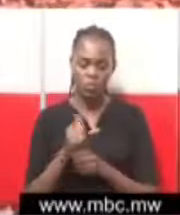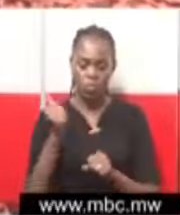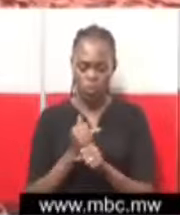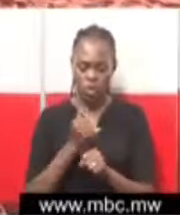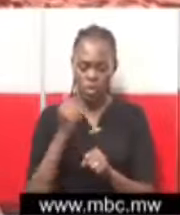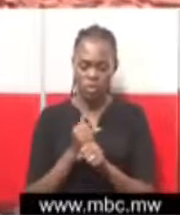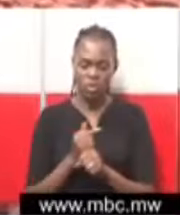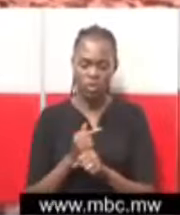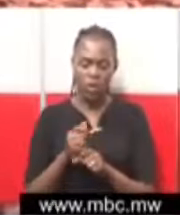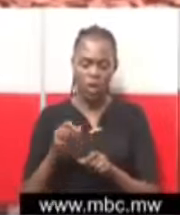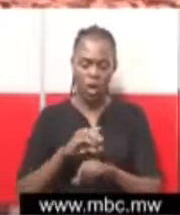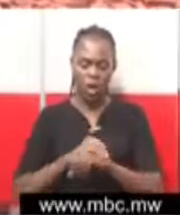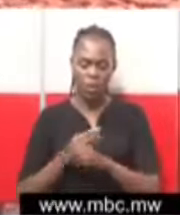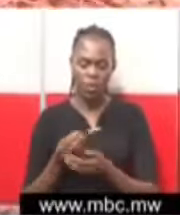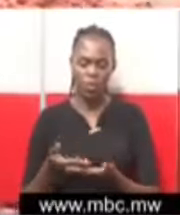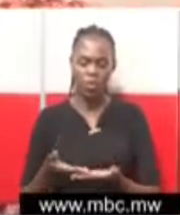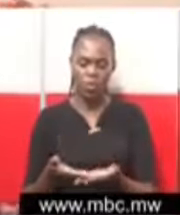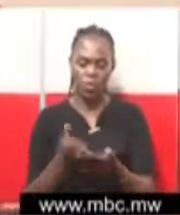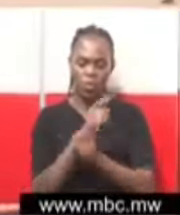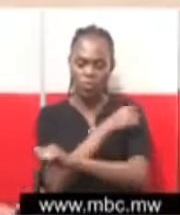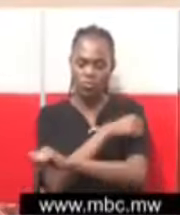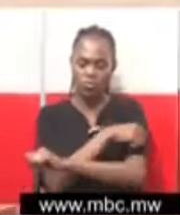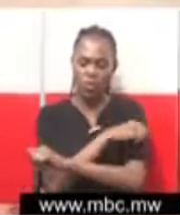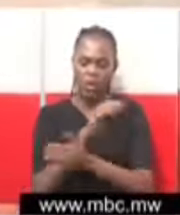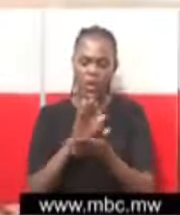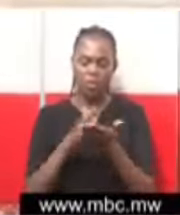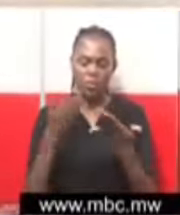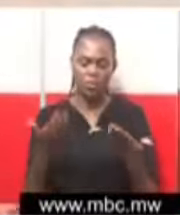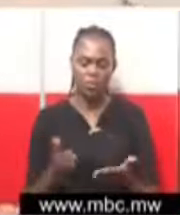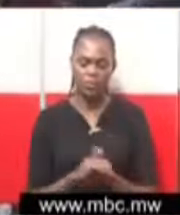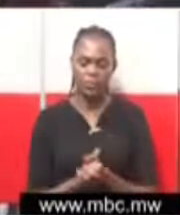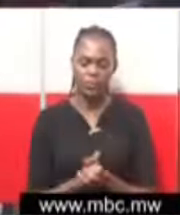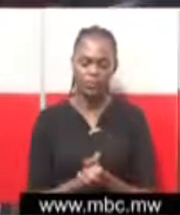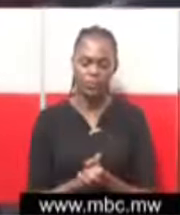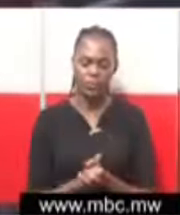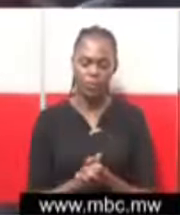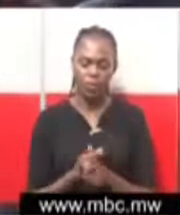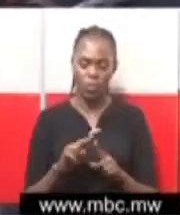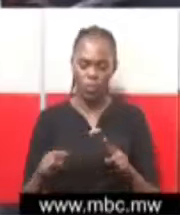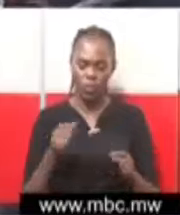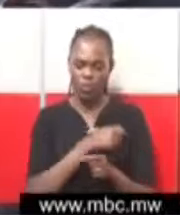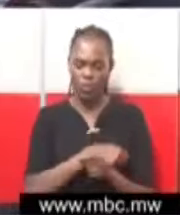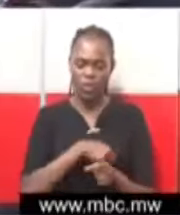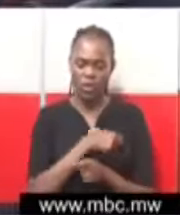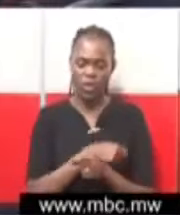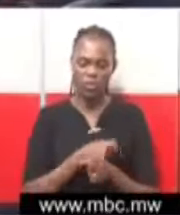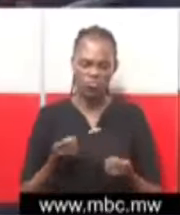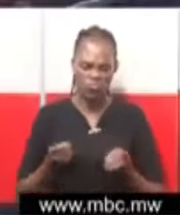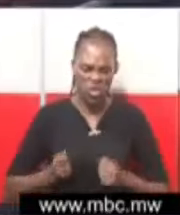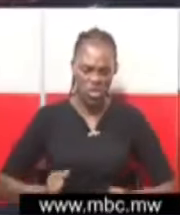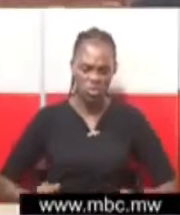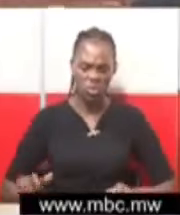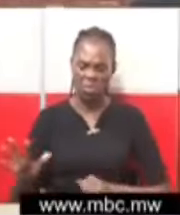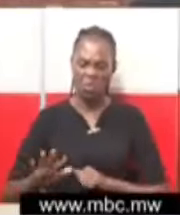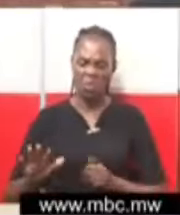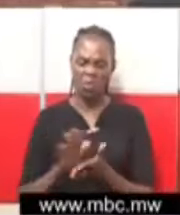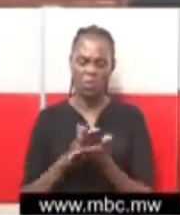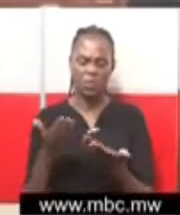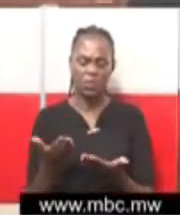getting injured without being offered treatment. The workers also worry about absence of toilets at the